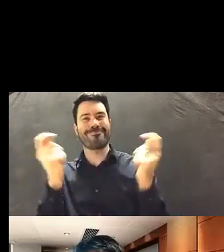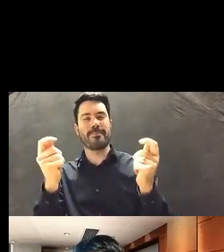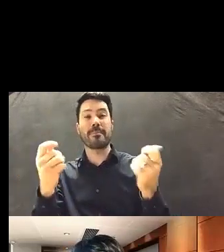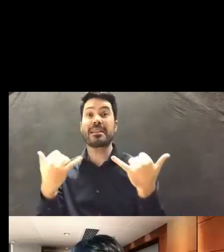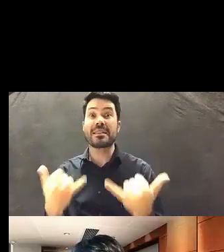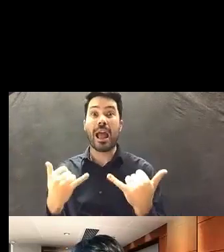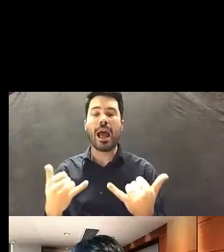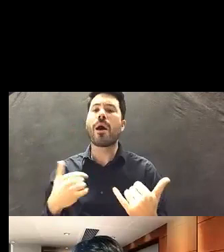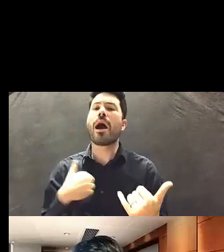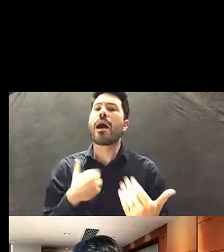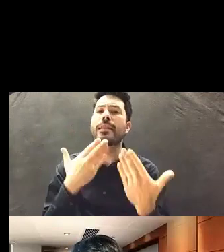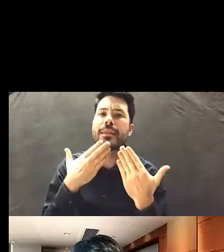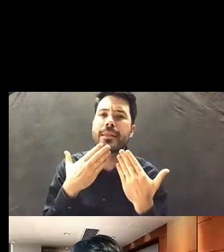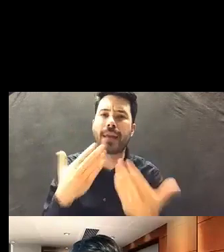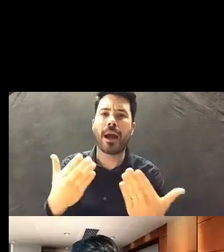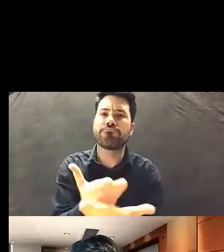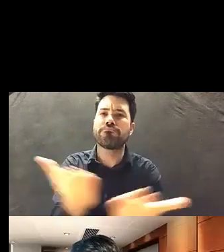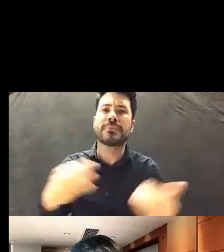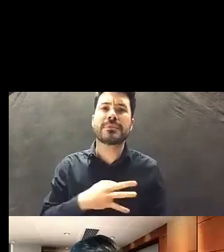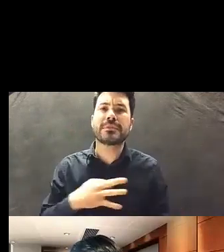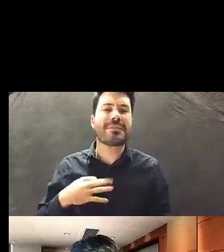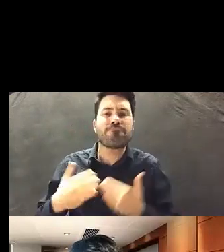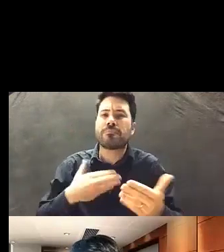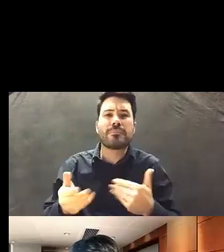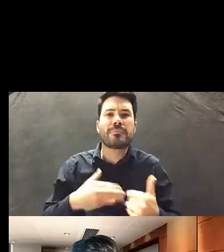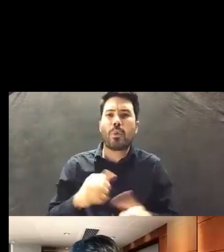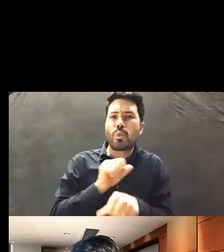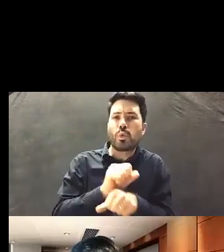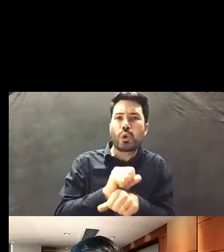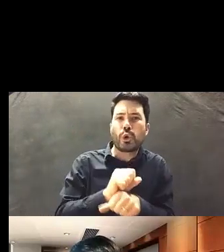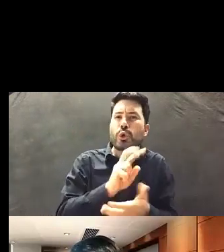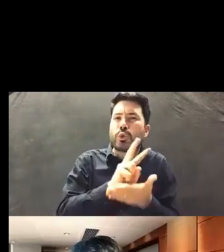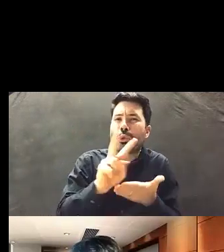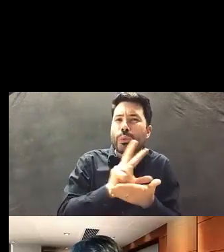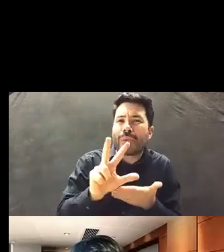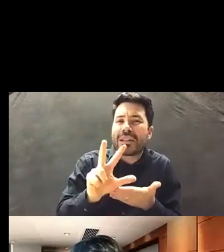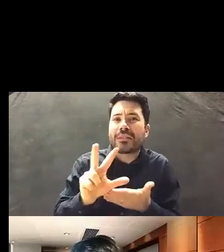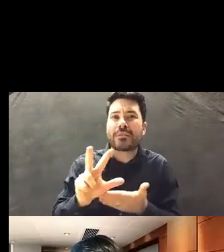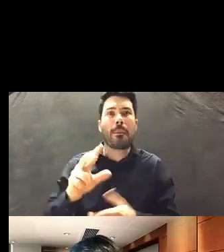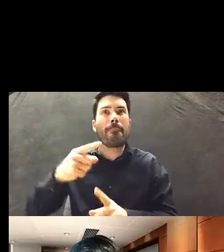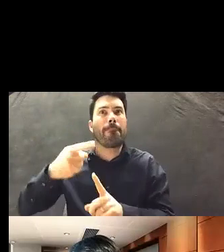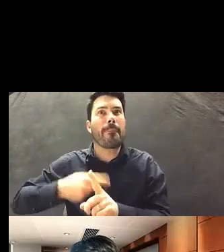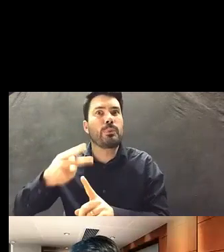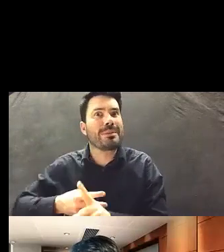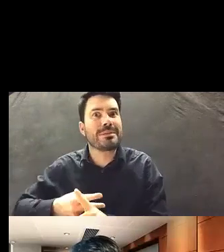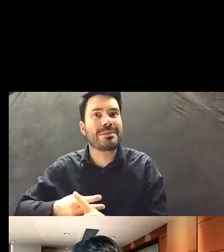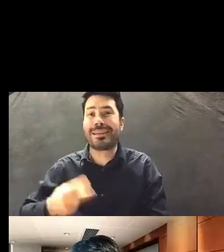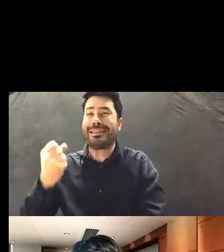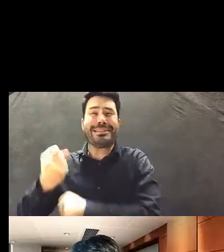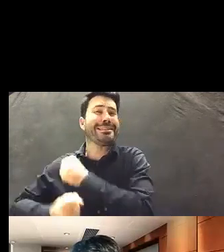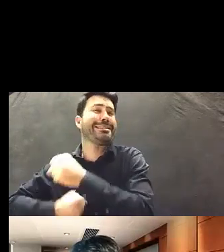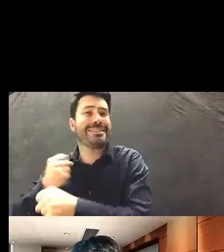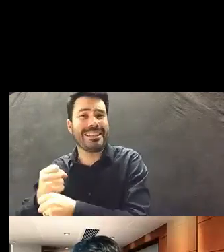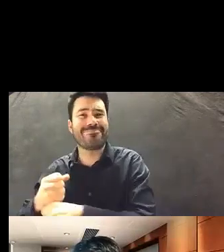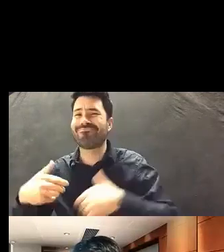many weeks you've been here, months that you've been here, or years that you've been here, to thank you for making a difference at